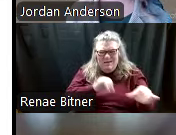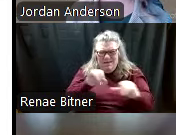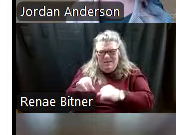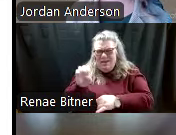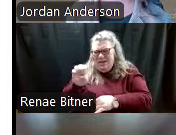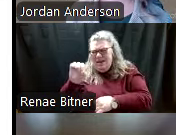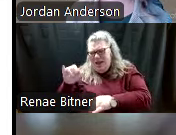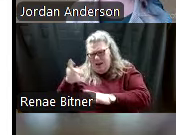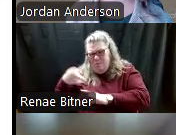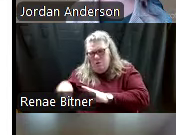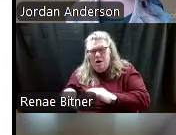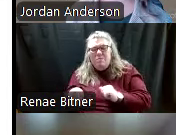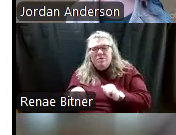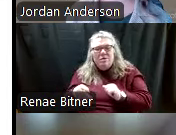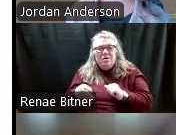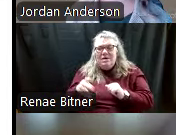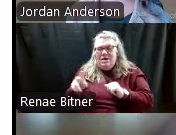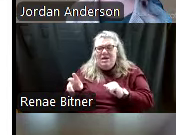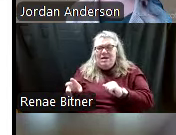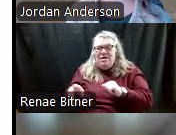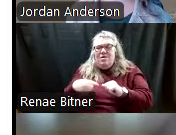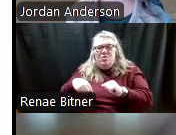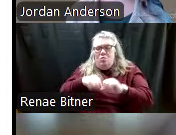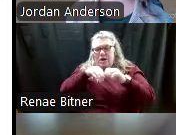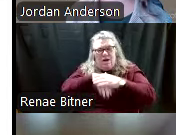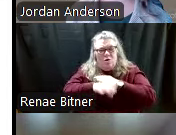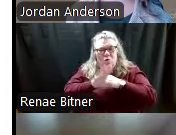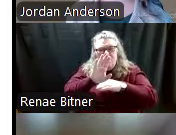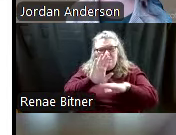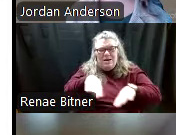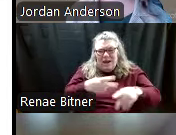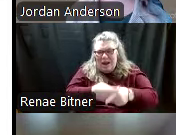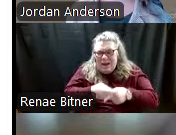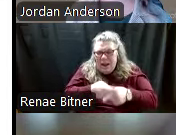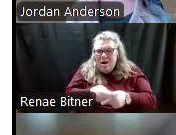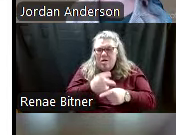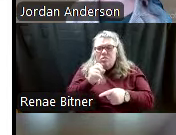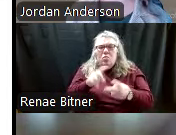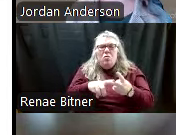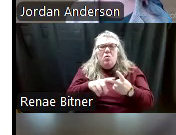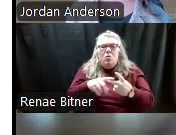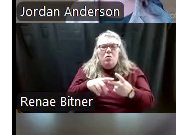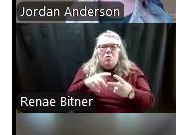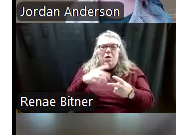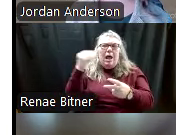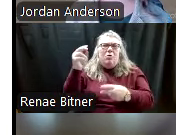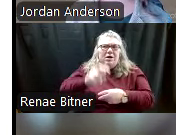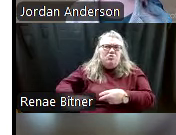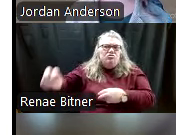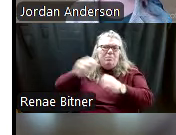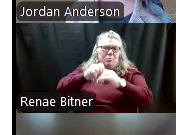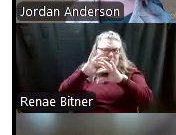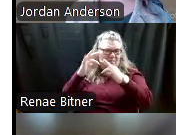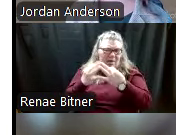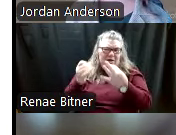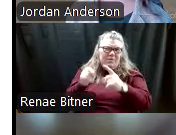EI programs. Nationally, we can go into daycares or out on a field trip with a family if they wanted